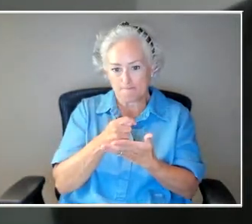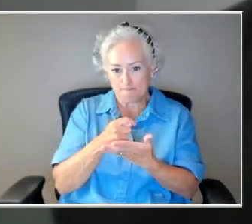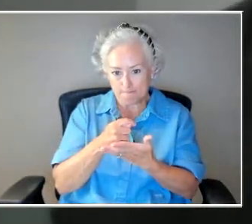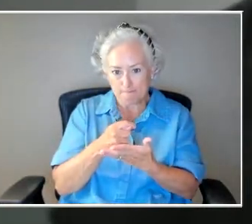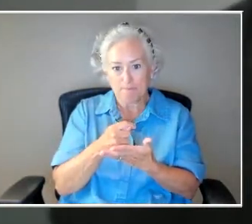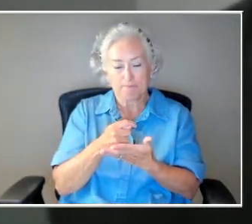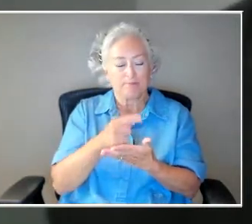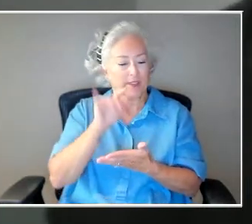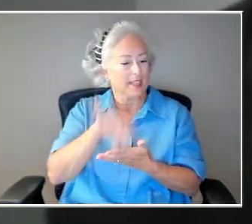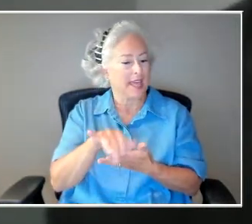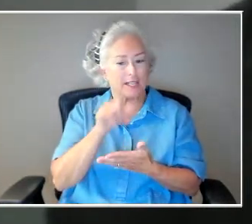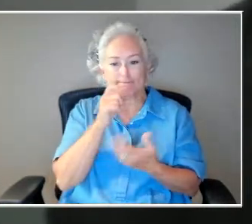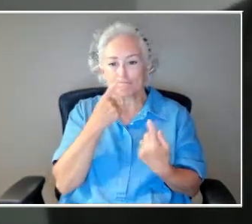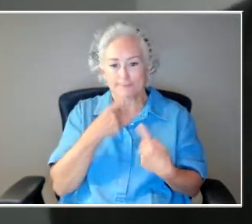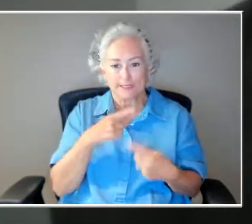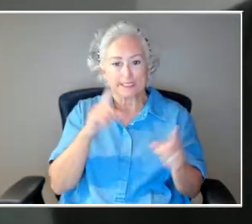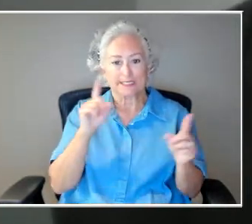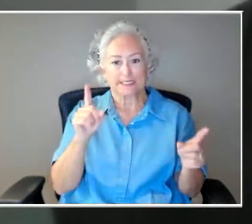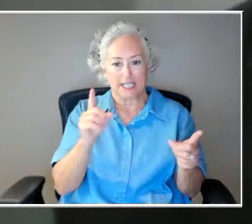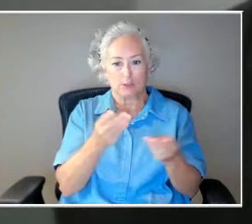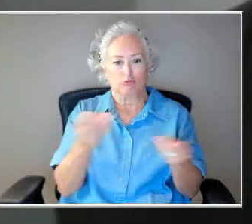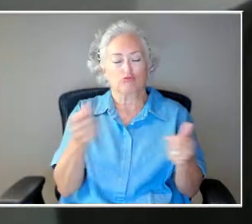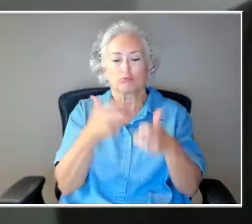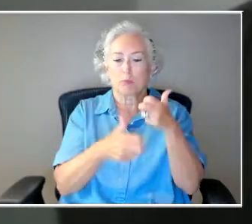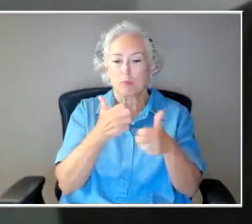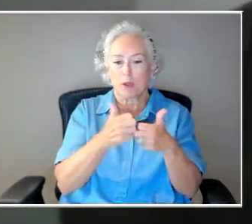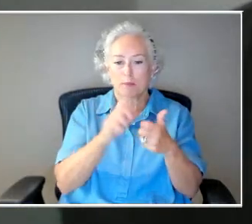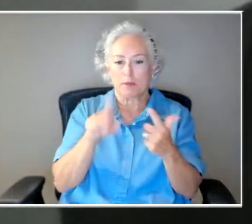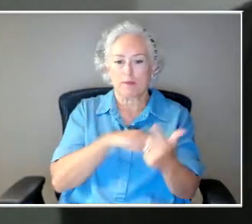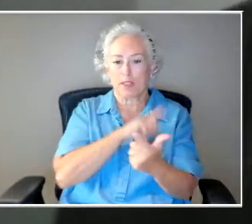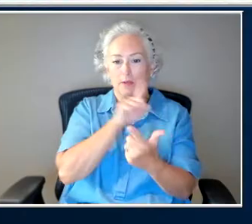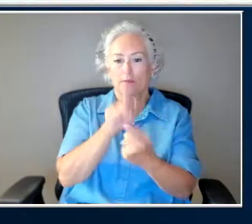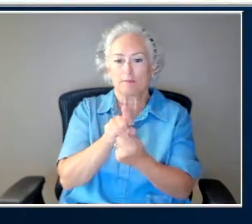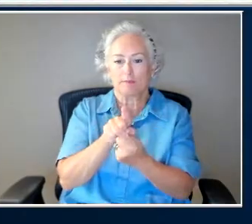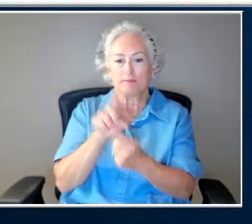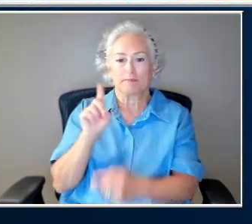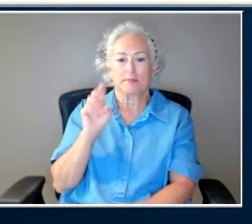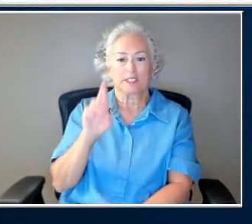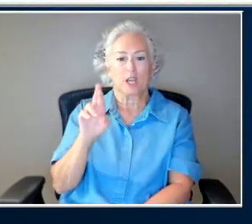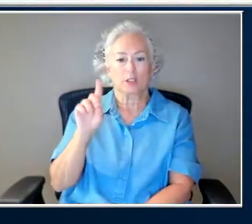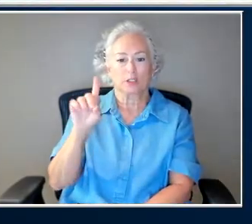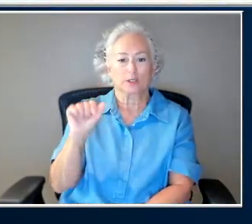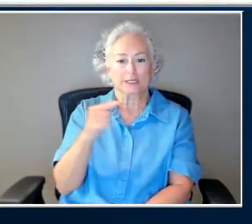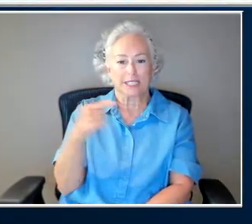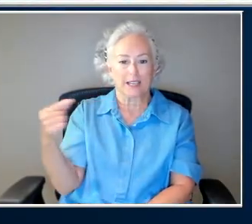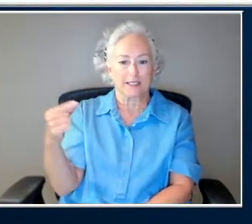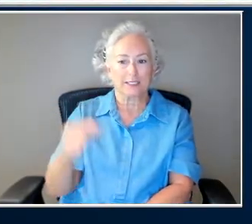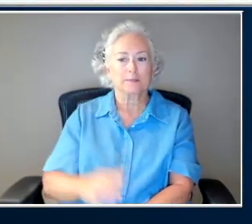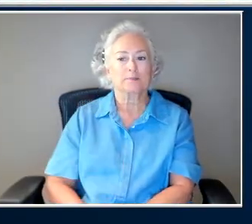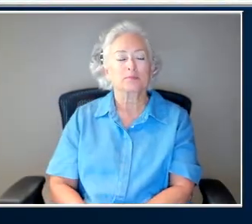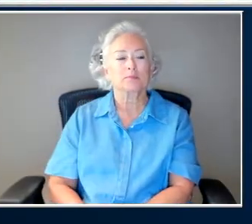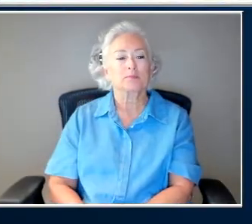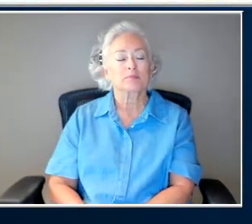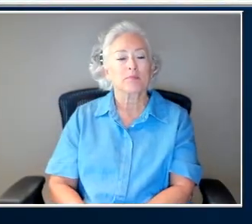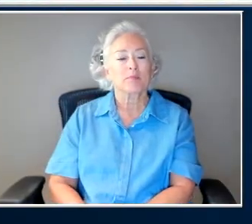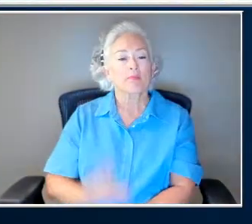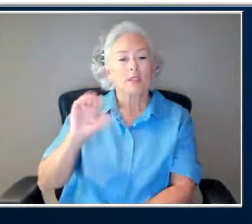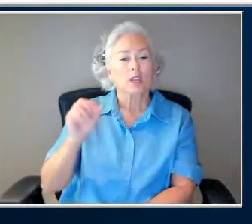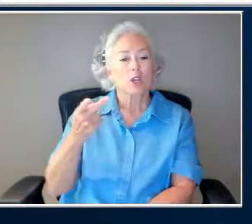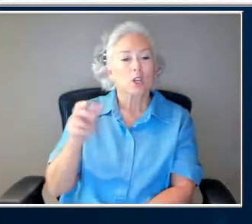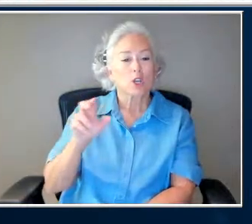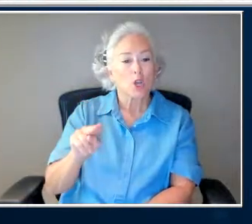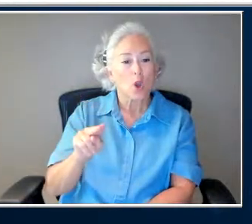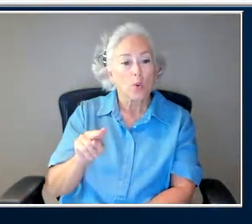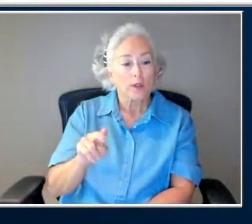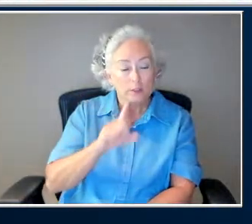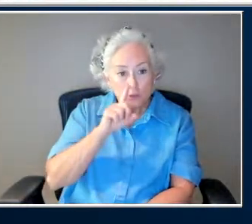work to resolve the issue, then we saw Dr. Dag. And Cohen, is it true you wound up